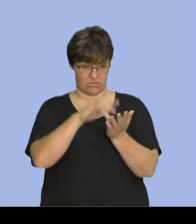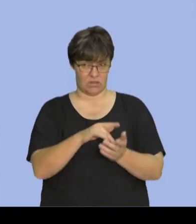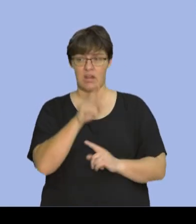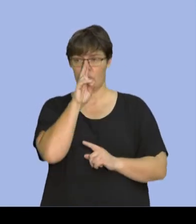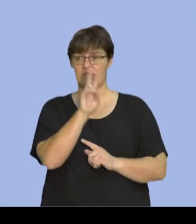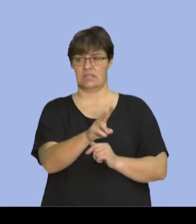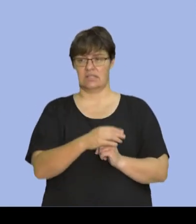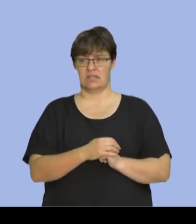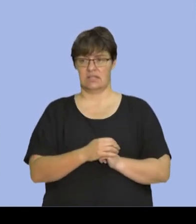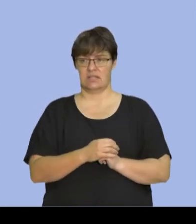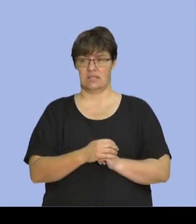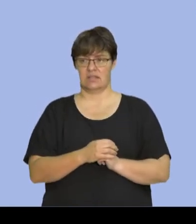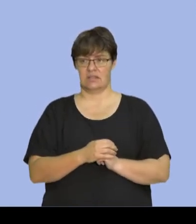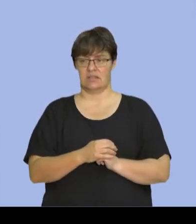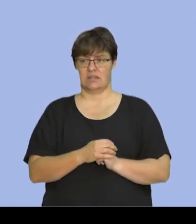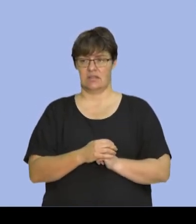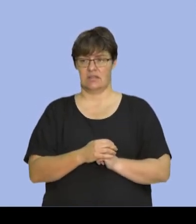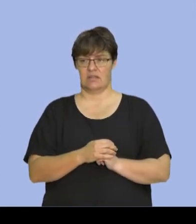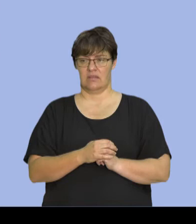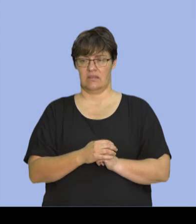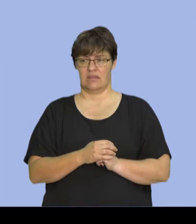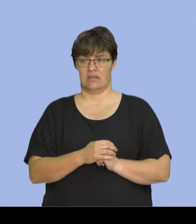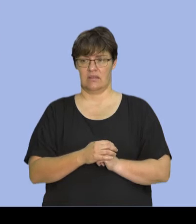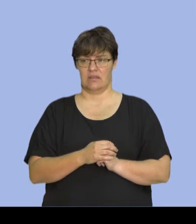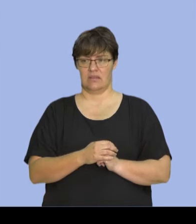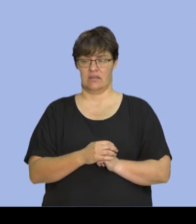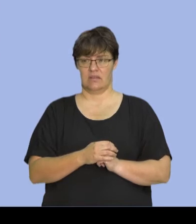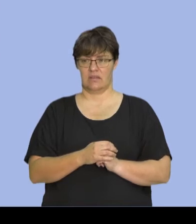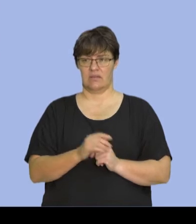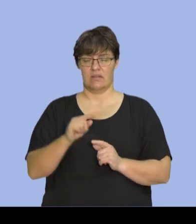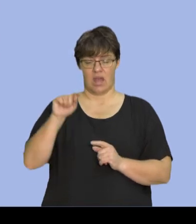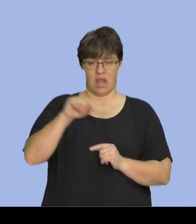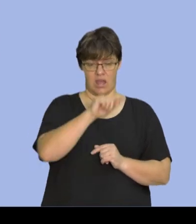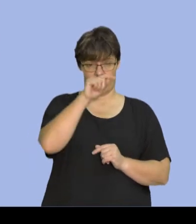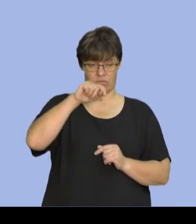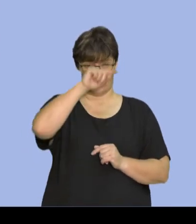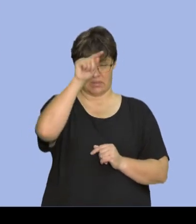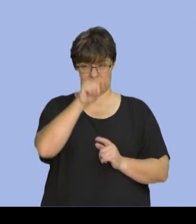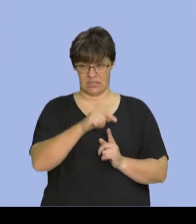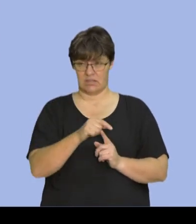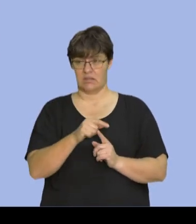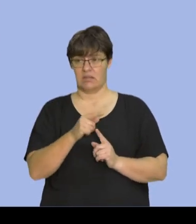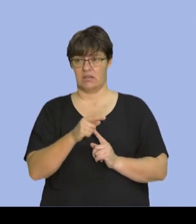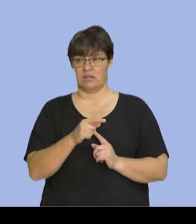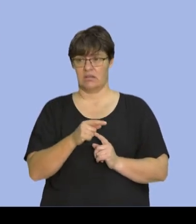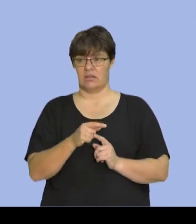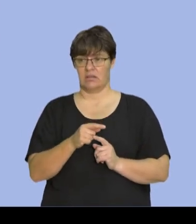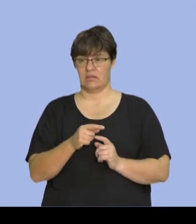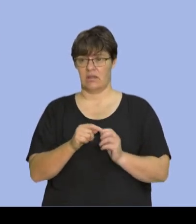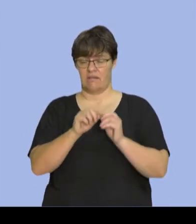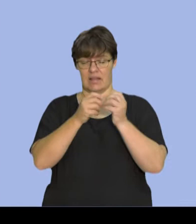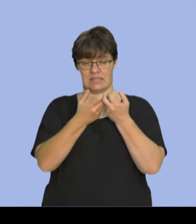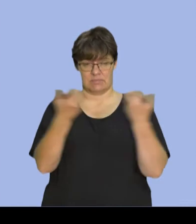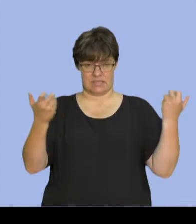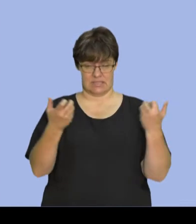that this, I'm going to illustrate this chromatid chromosome would have split it